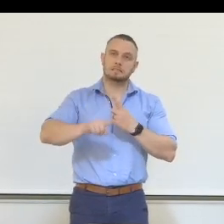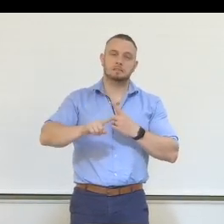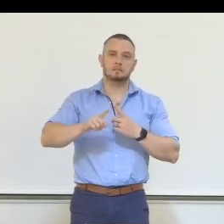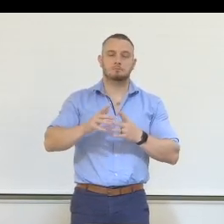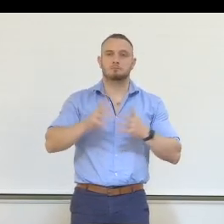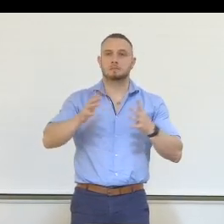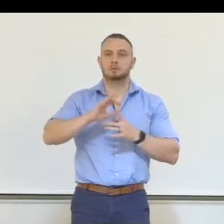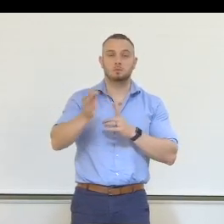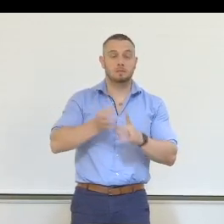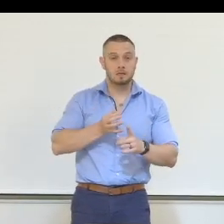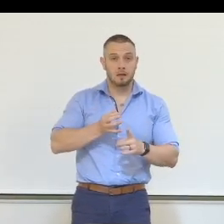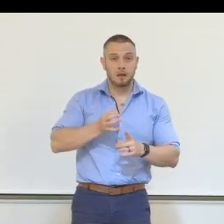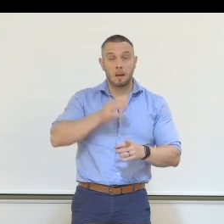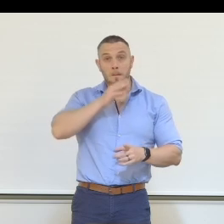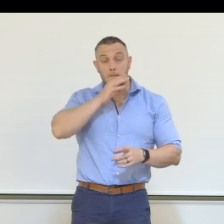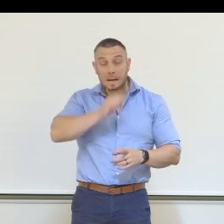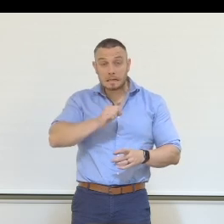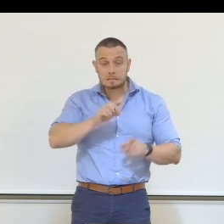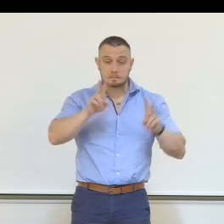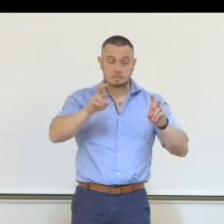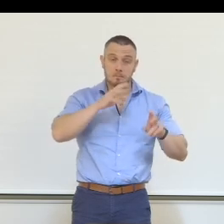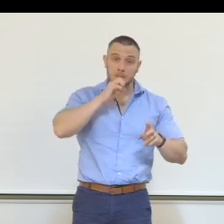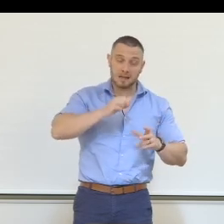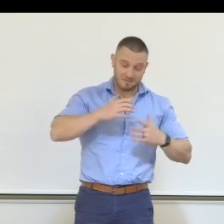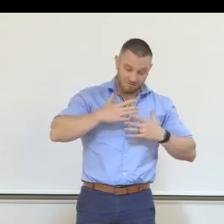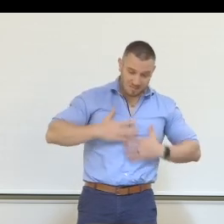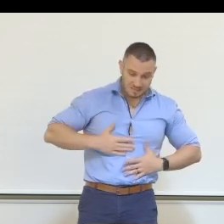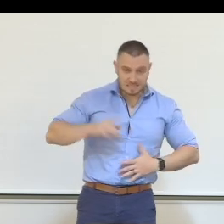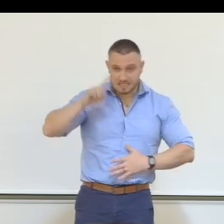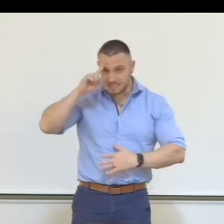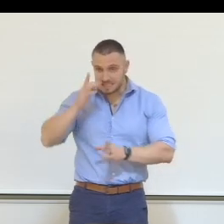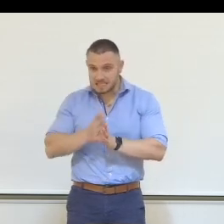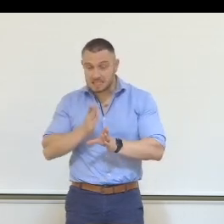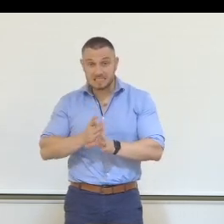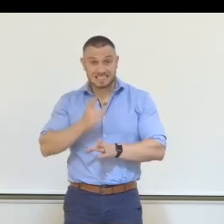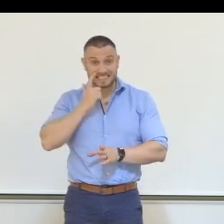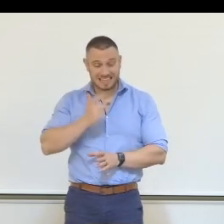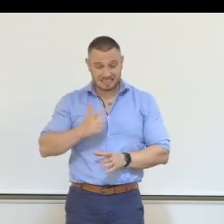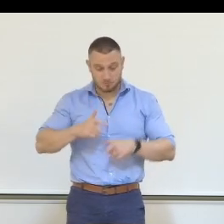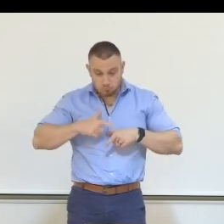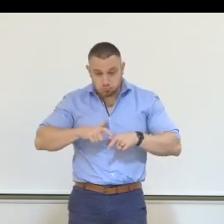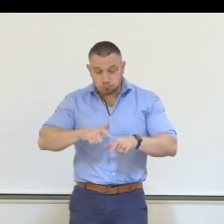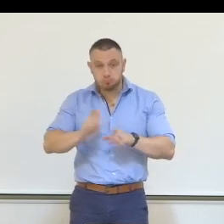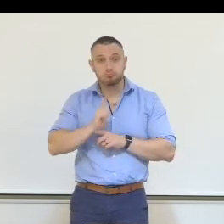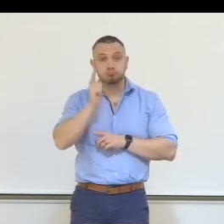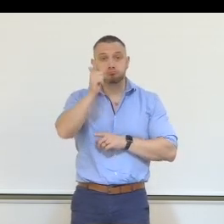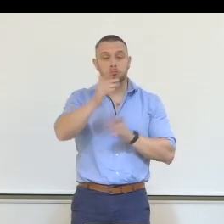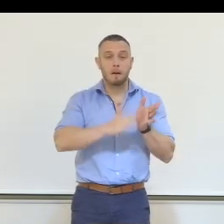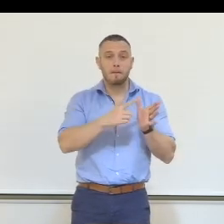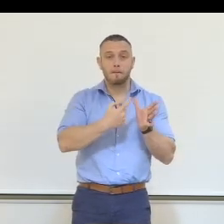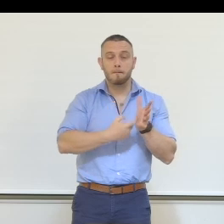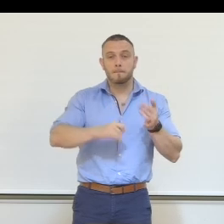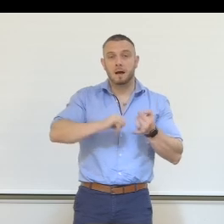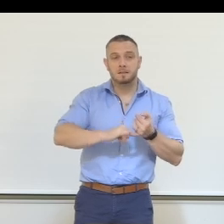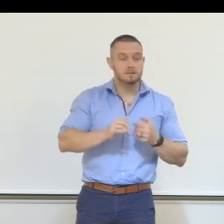man psychologically and physiologically able to endure the confinement of a trip to Mars? At the time,